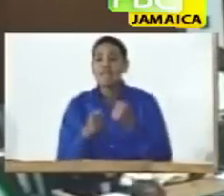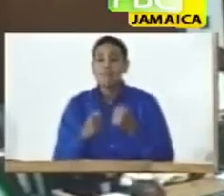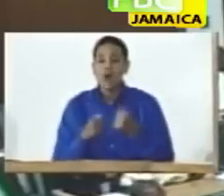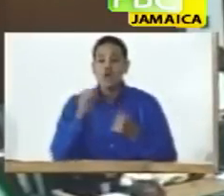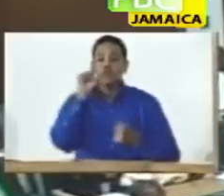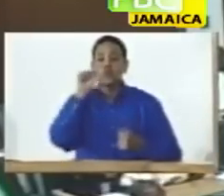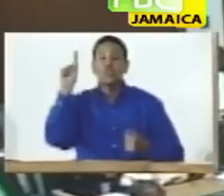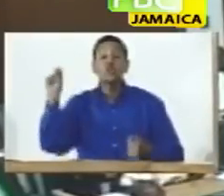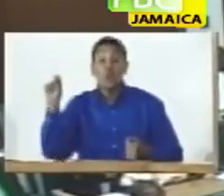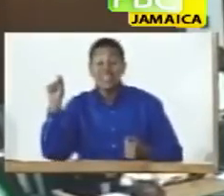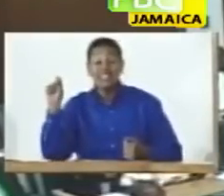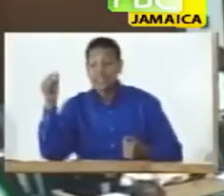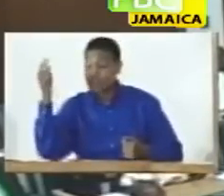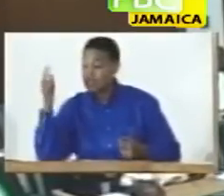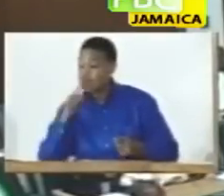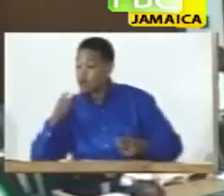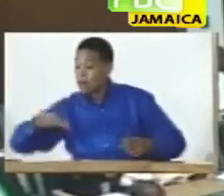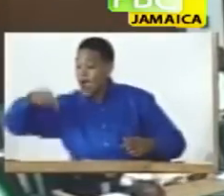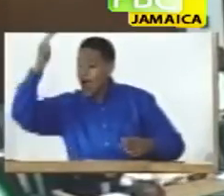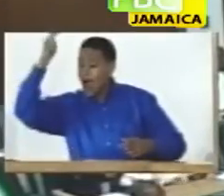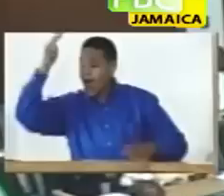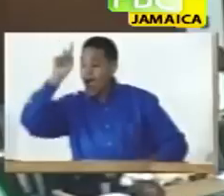2020, from a high of